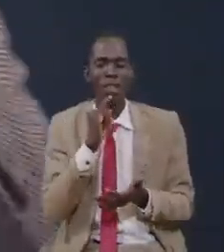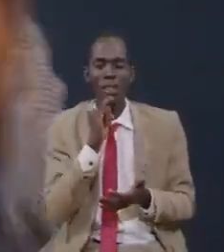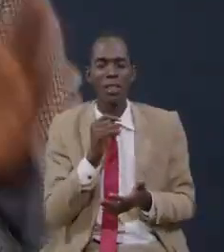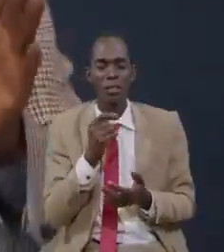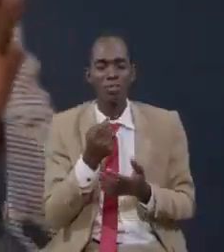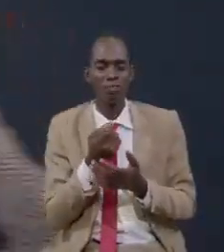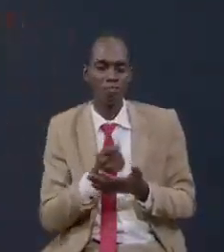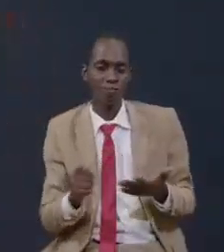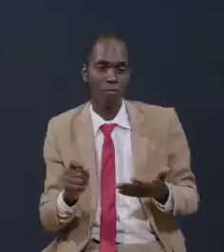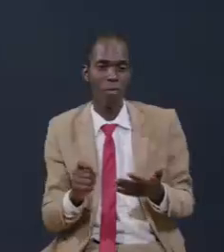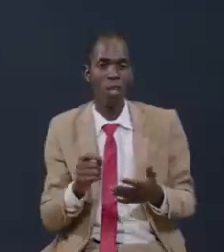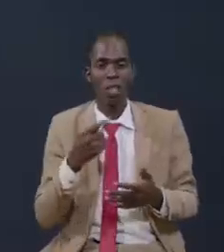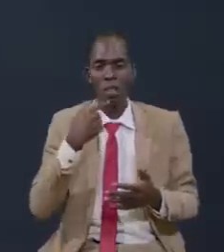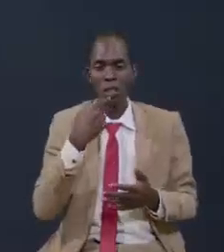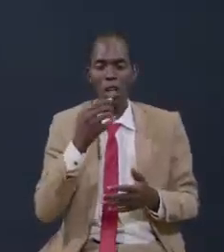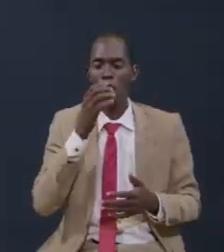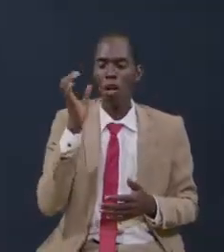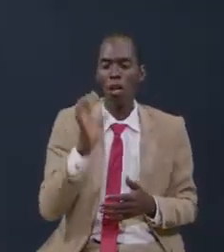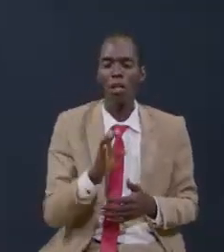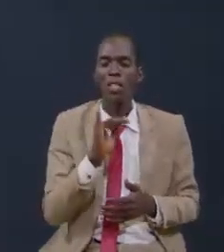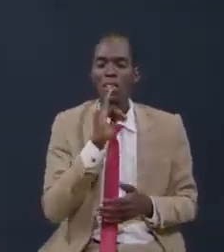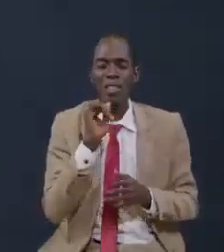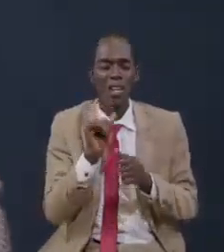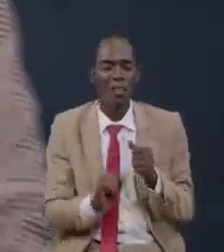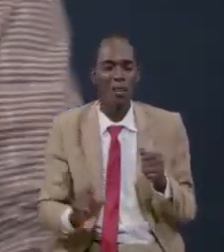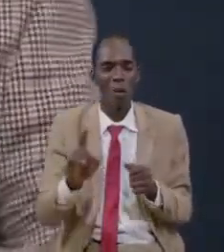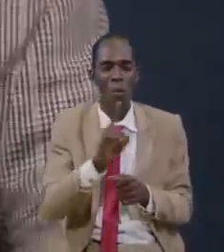is everyone